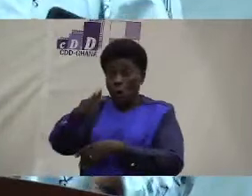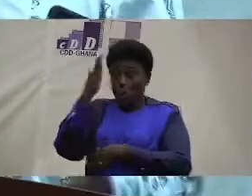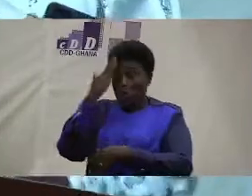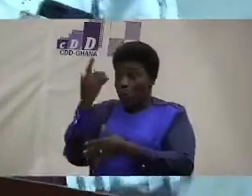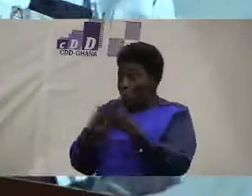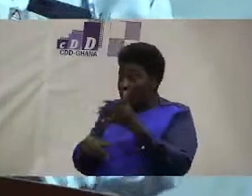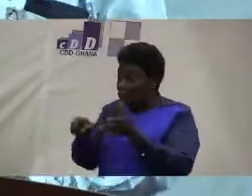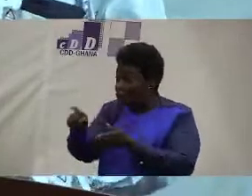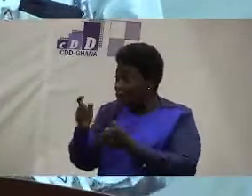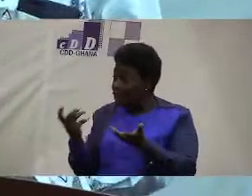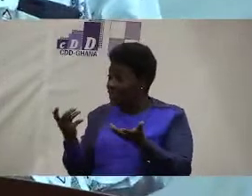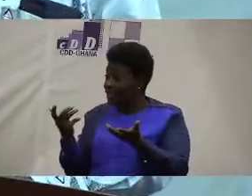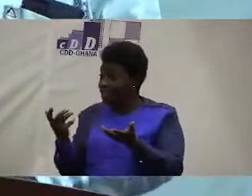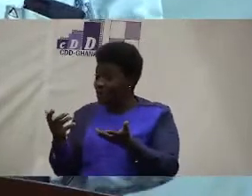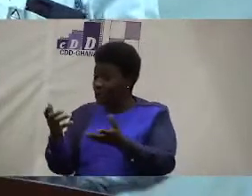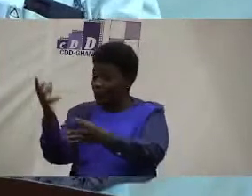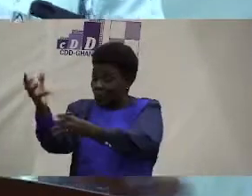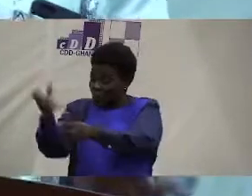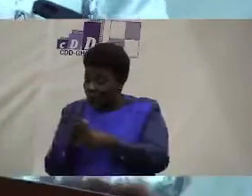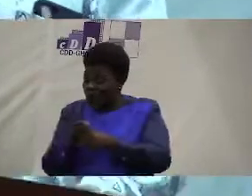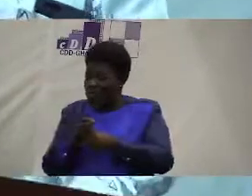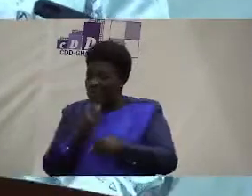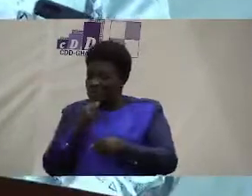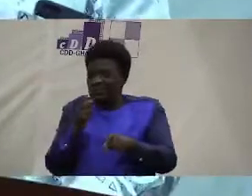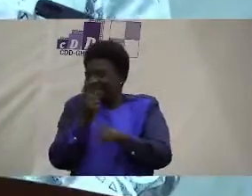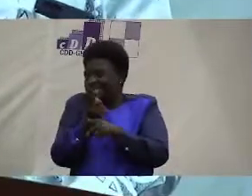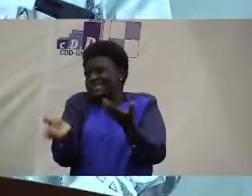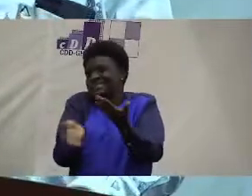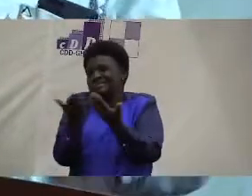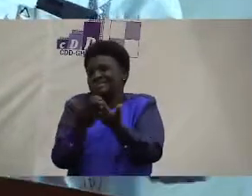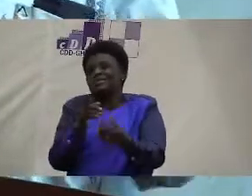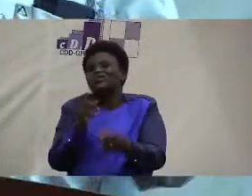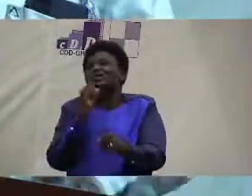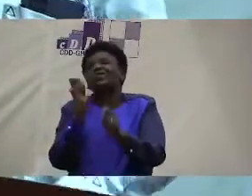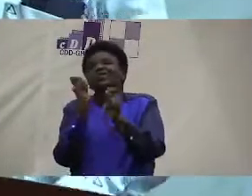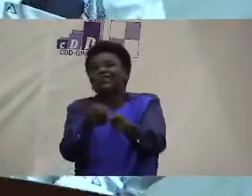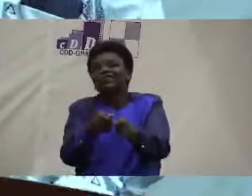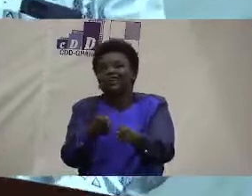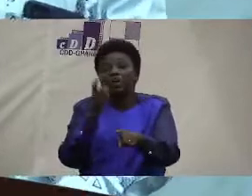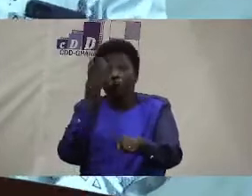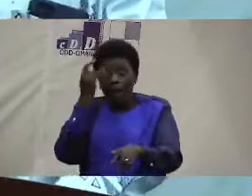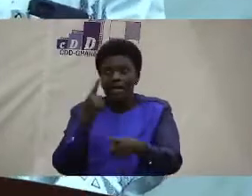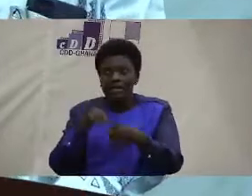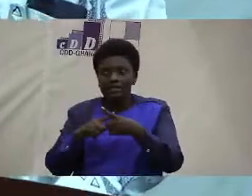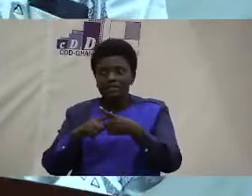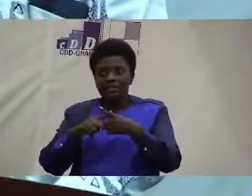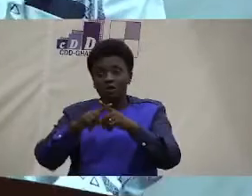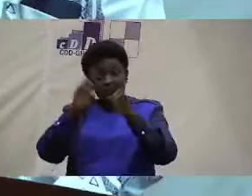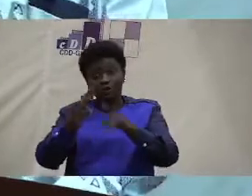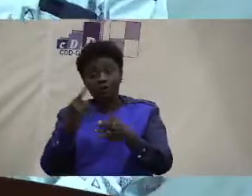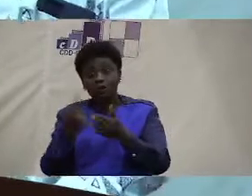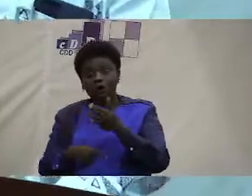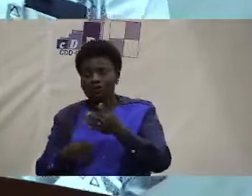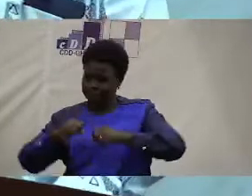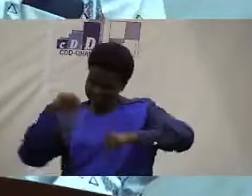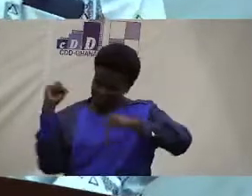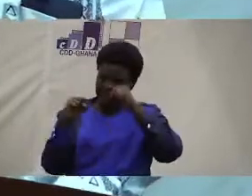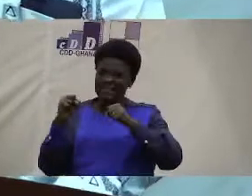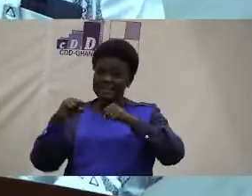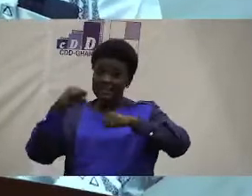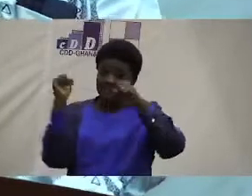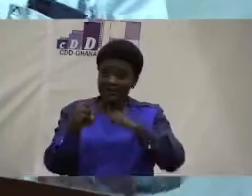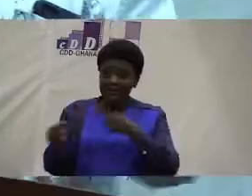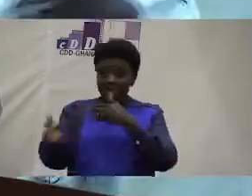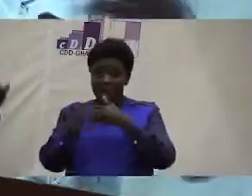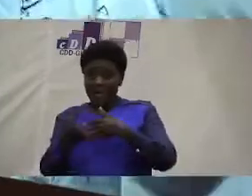won was not on a silver plate. It was not a gift. It is the result of a fight. And that fight is back here